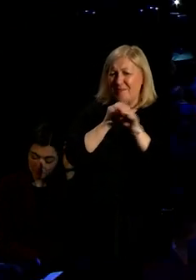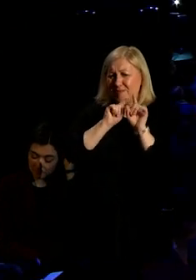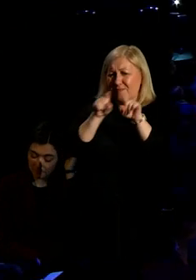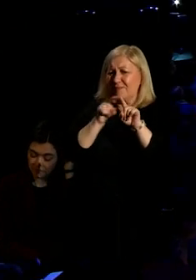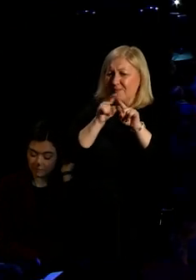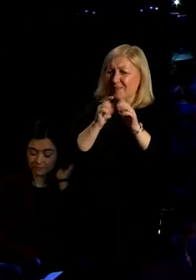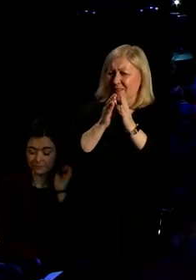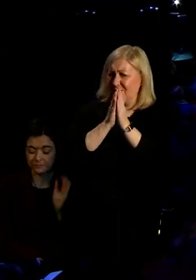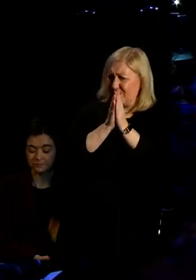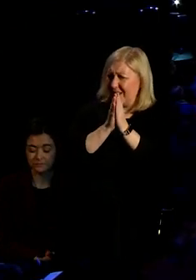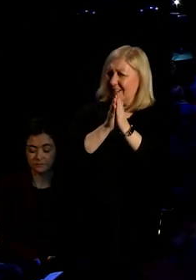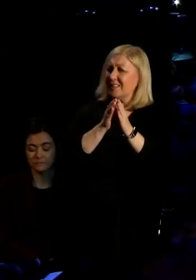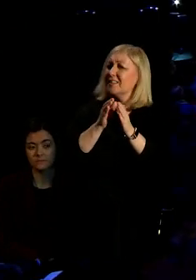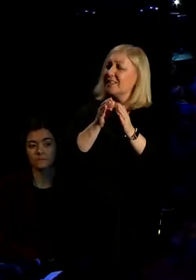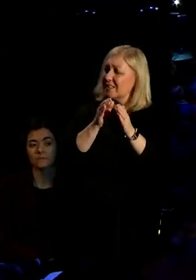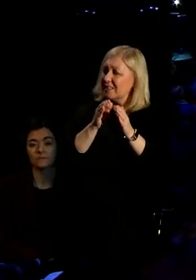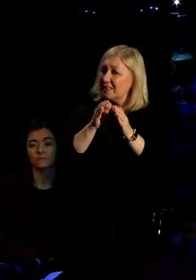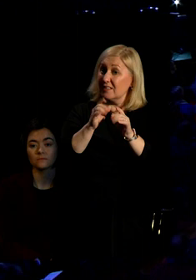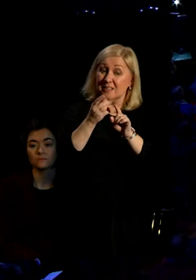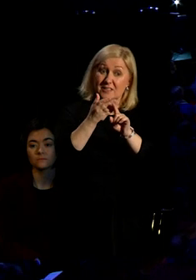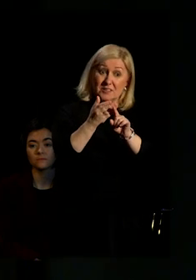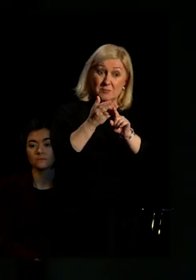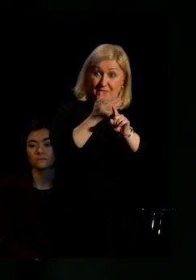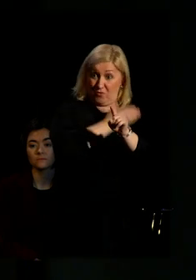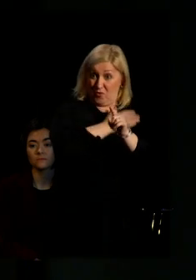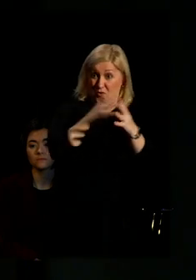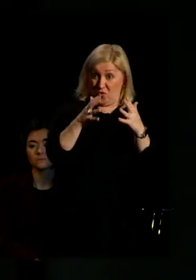778 Jews lived in Korzak before the war.